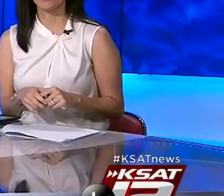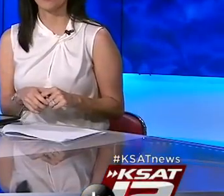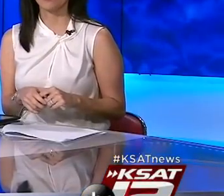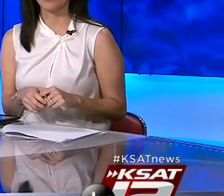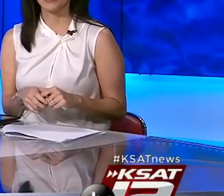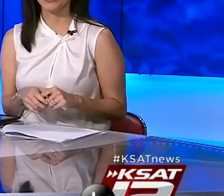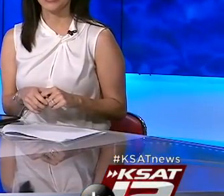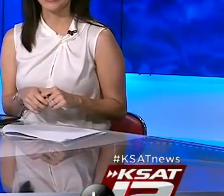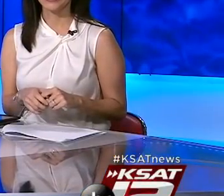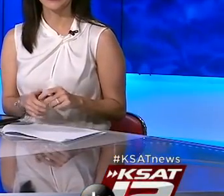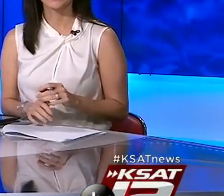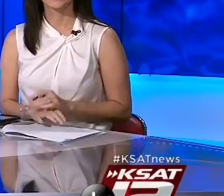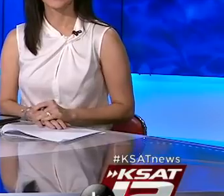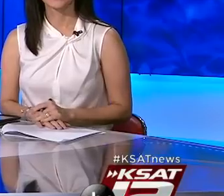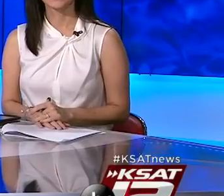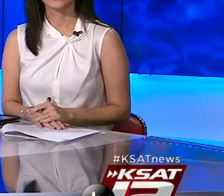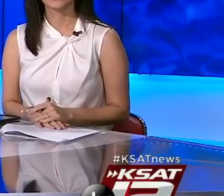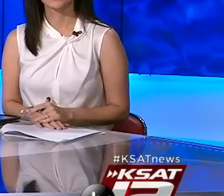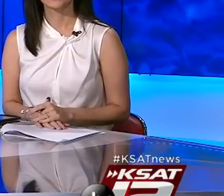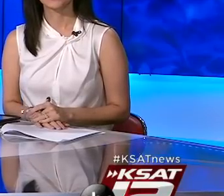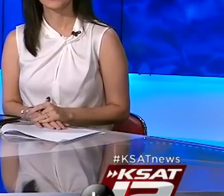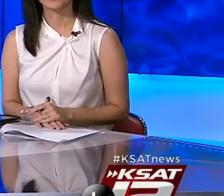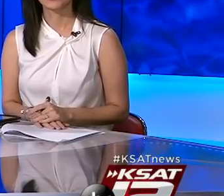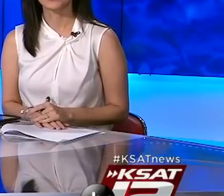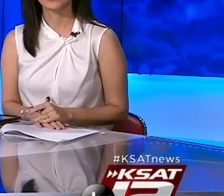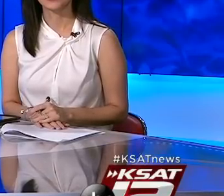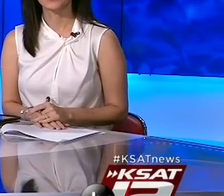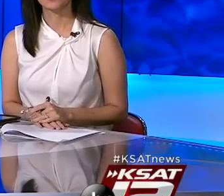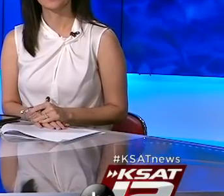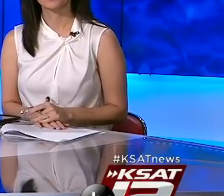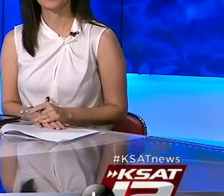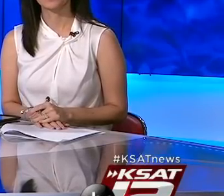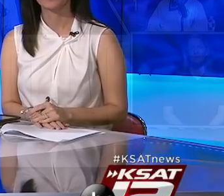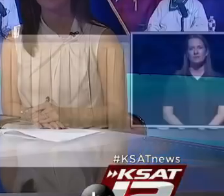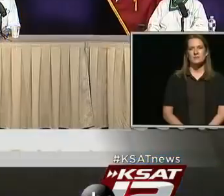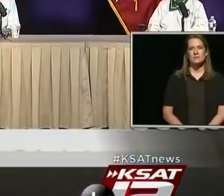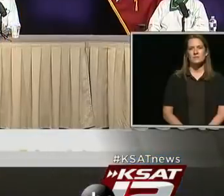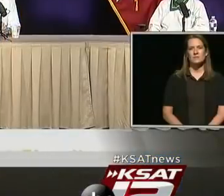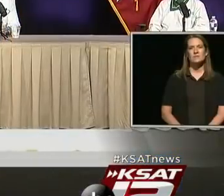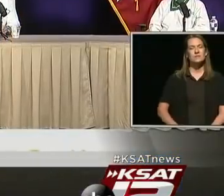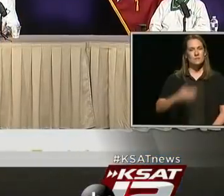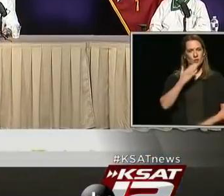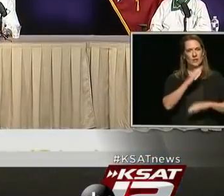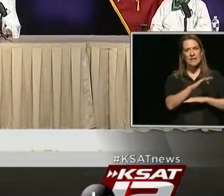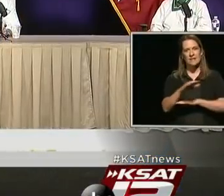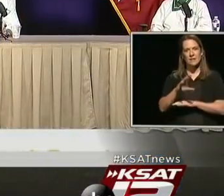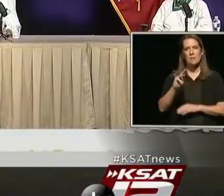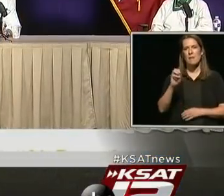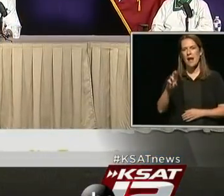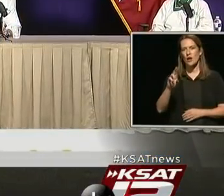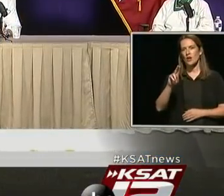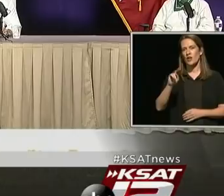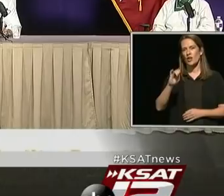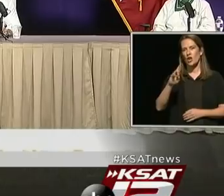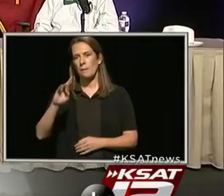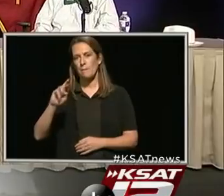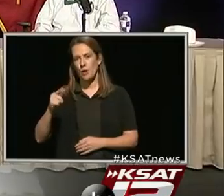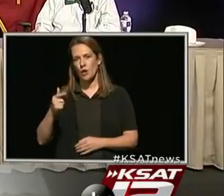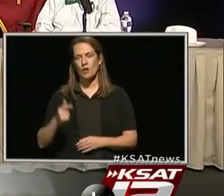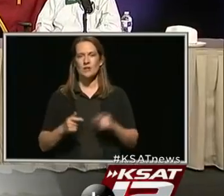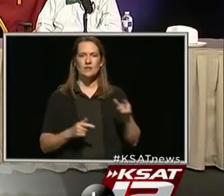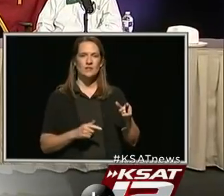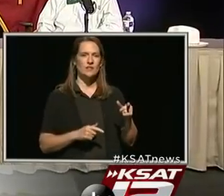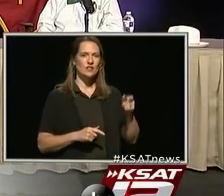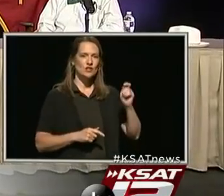going through with the coronavirus. All right, we're just seconds away from listening to the mayor and the county judge with their daily briefing. Let's listen in.